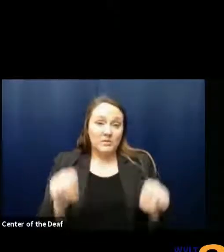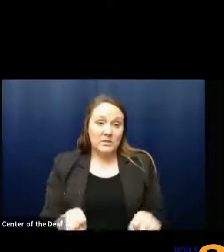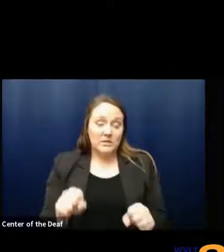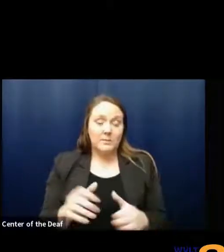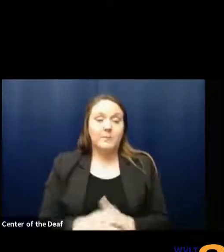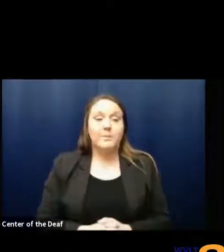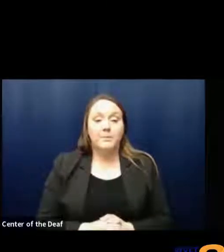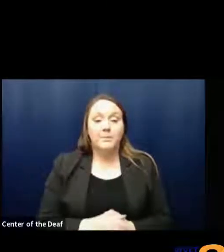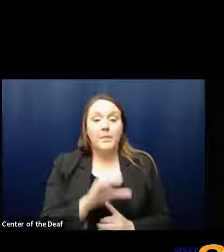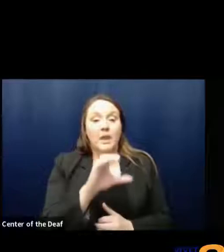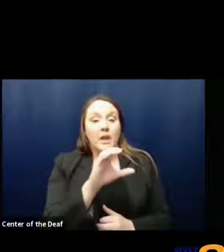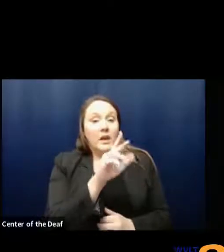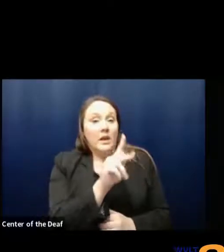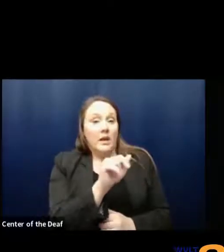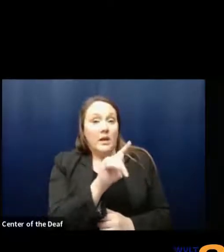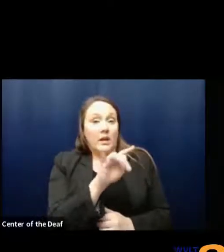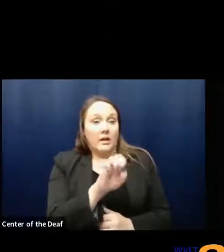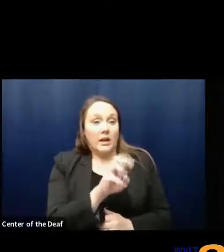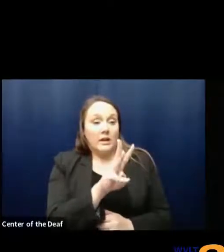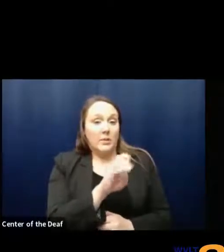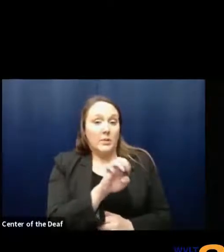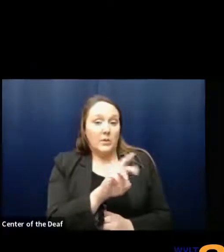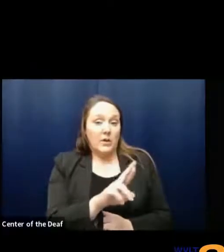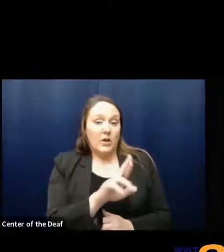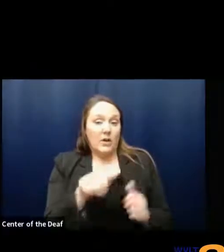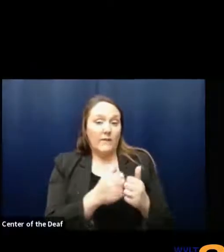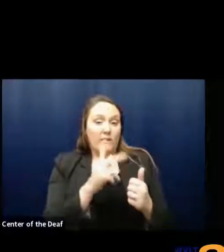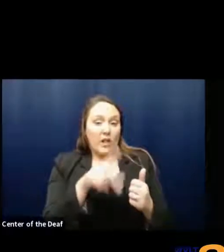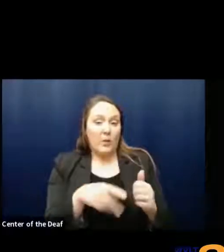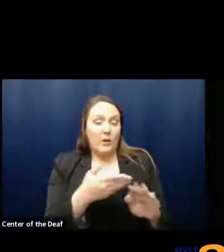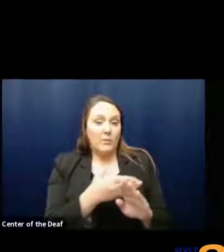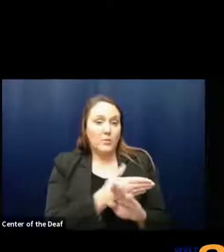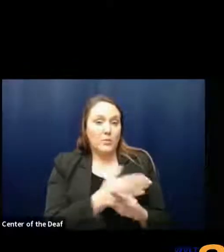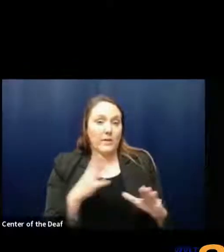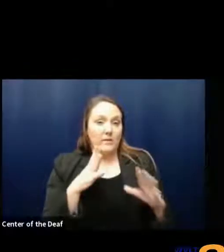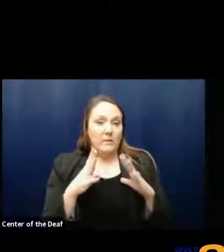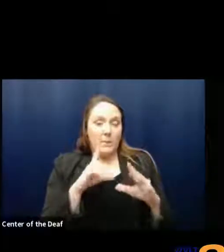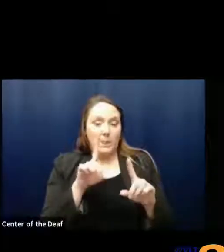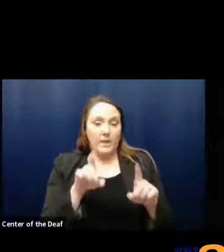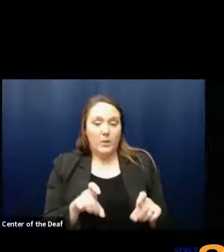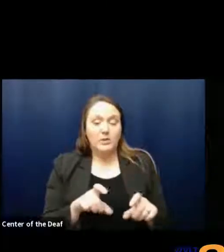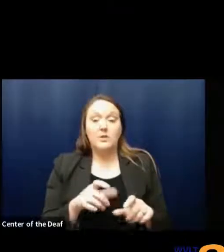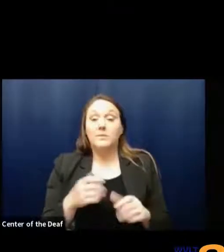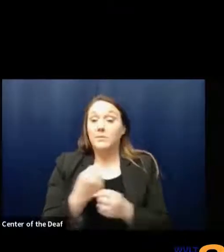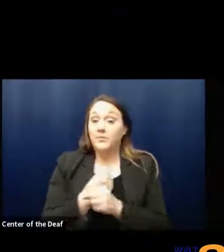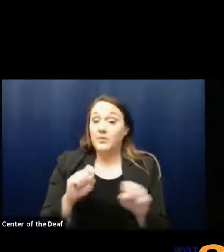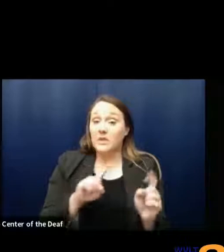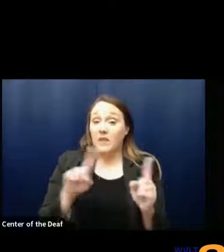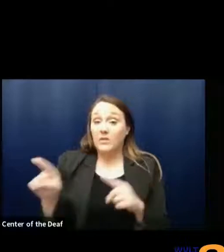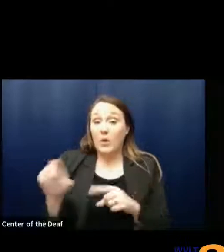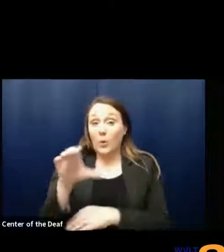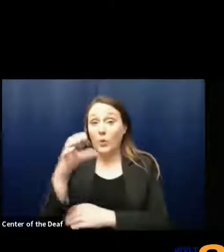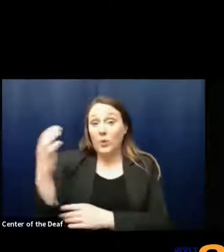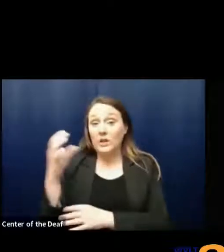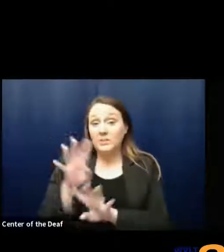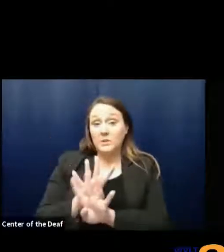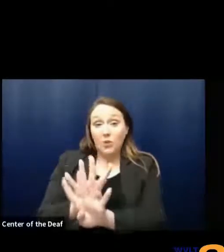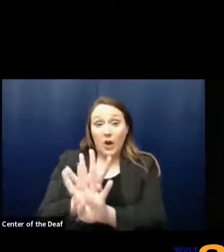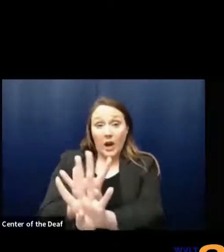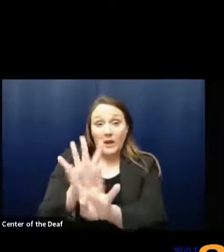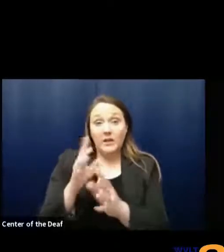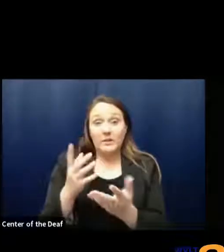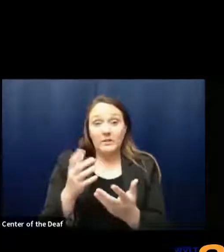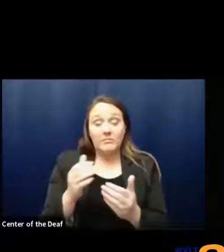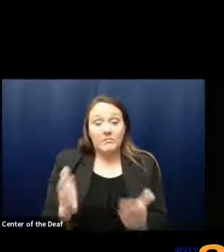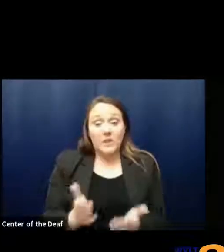with WBIR, this is a follow-up to her previous holiday question. Is it safe to go to a Christmas parade? What would you encourage the public to